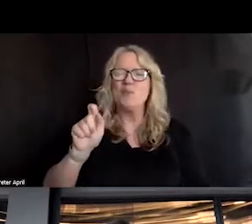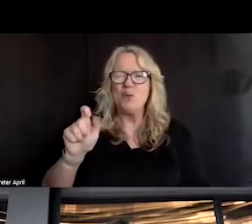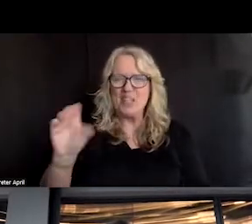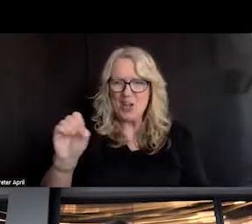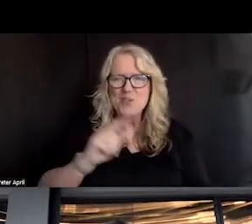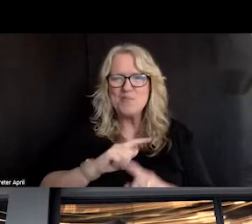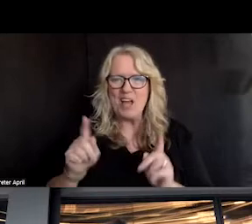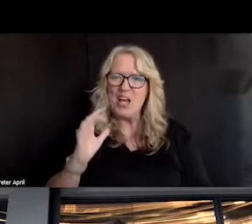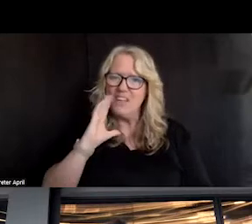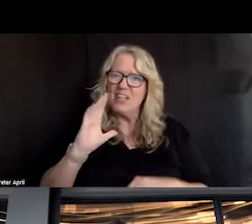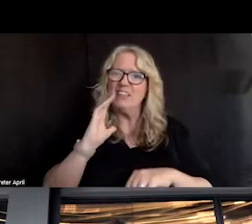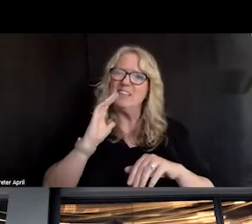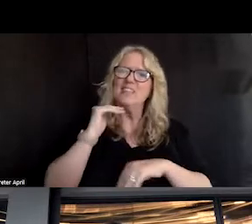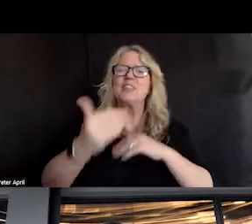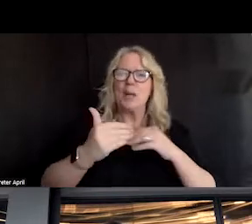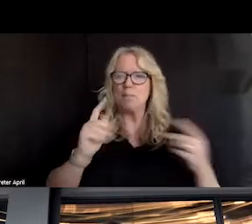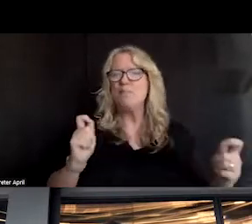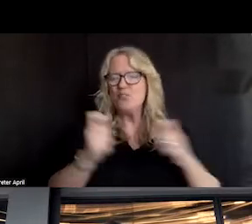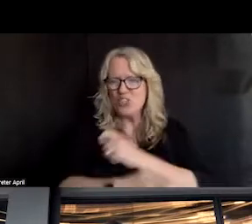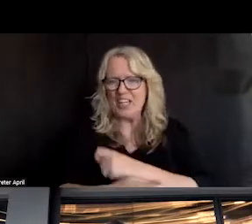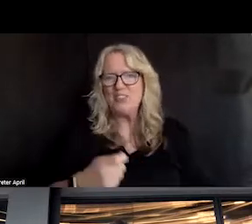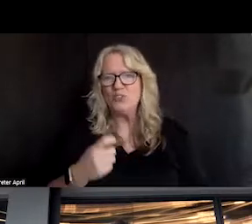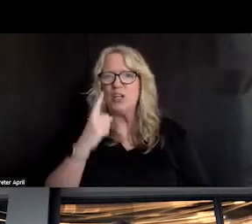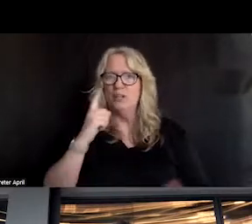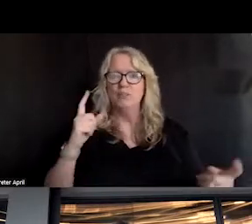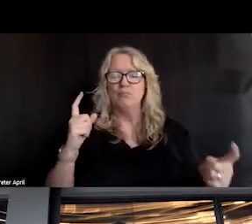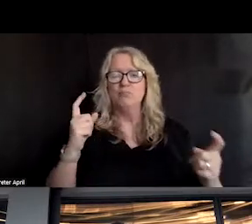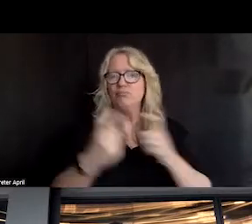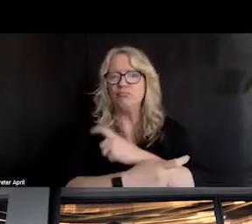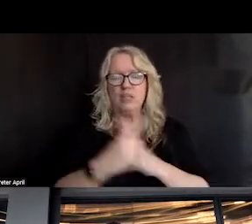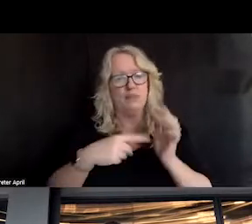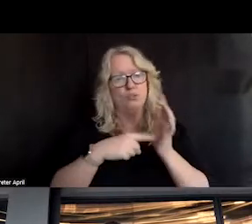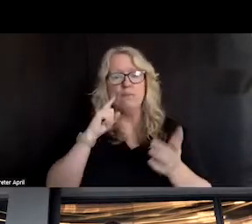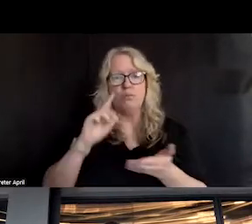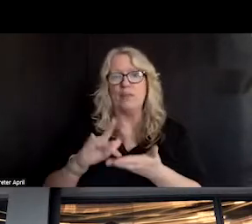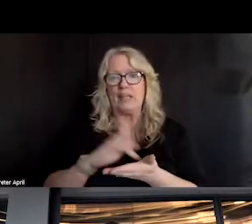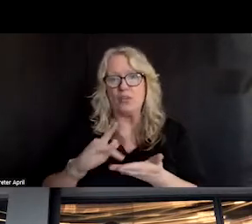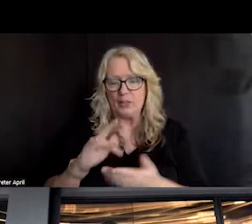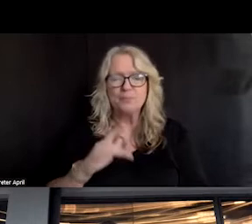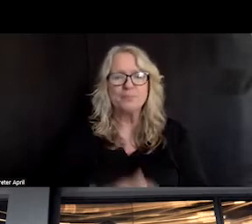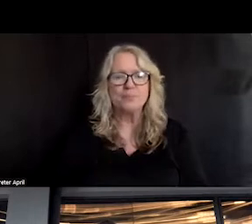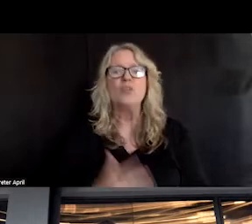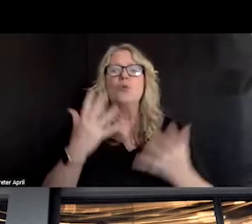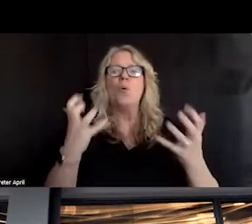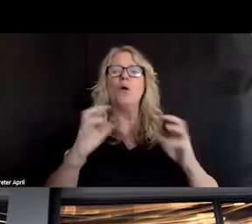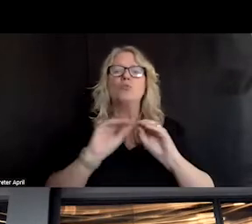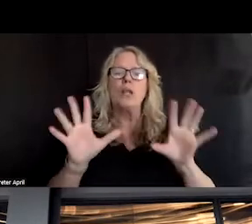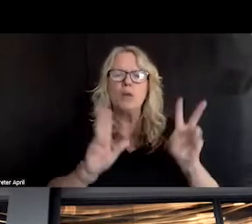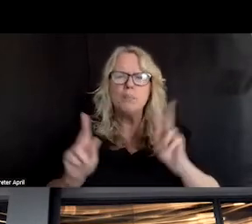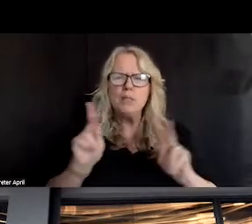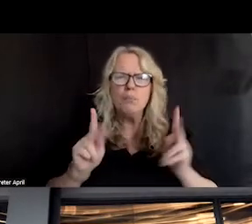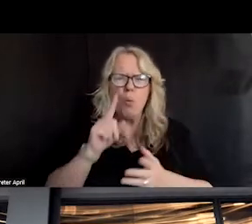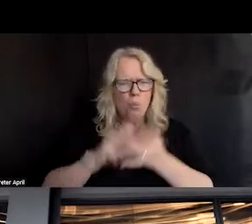this is a step change evolution of the calculator. Just to clarify for people sort of what